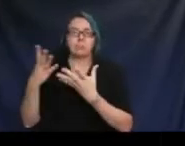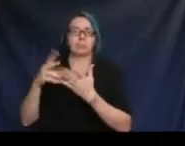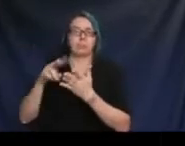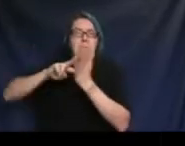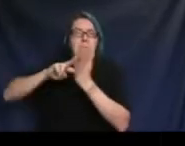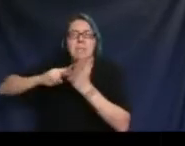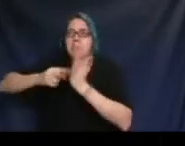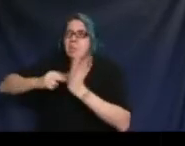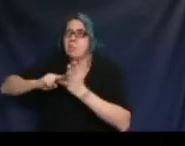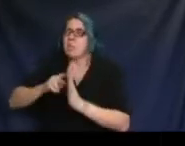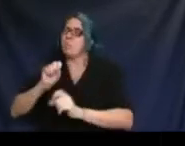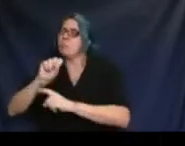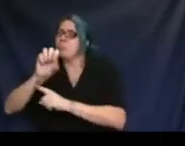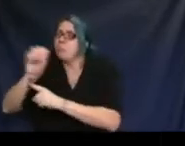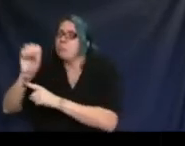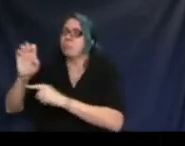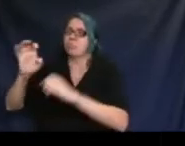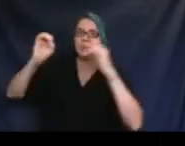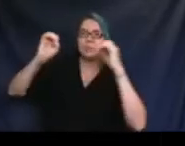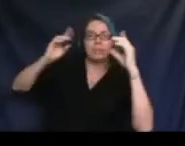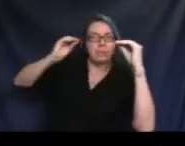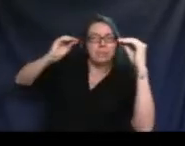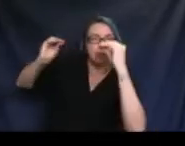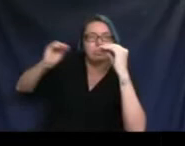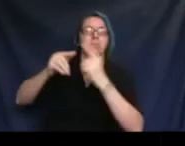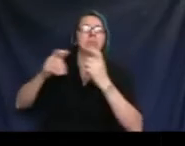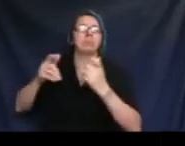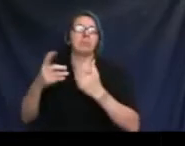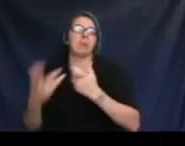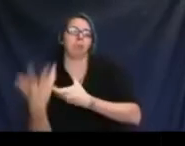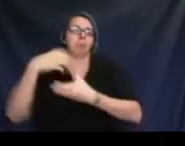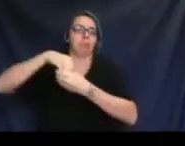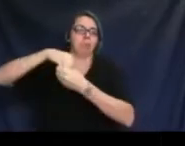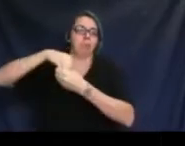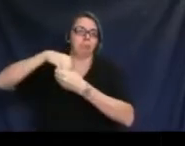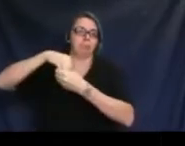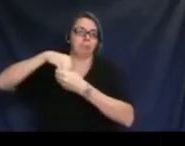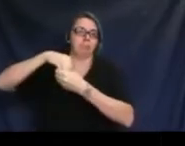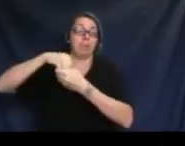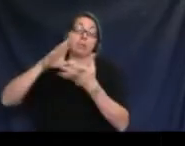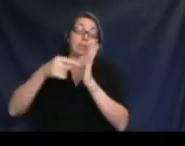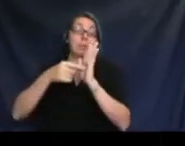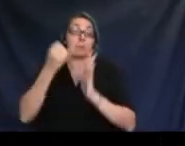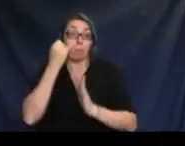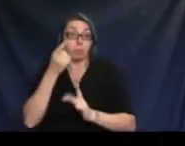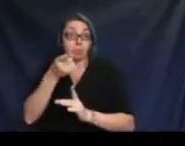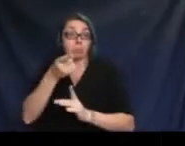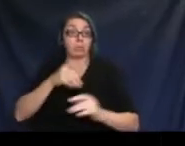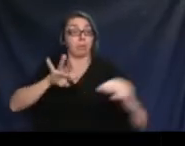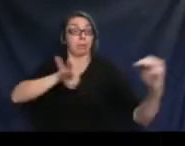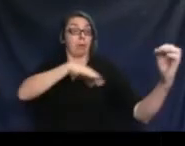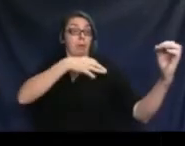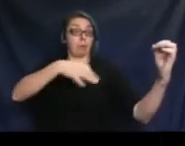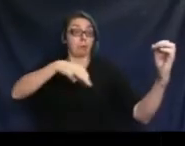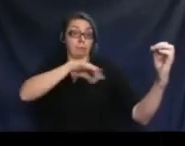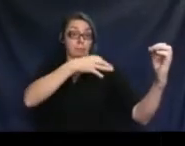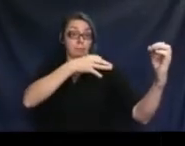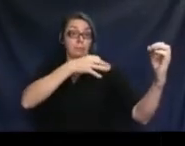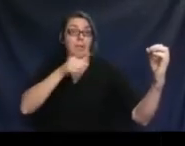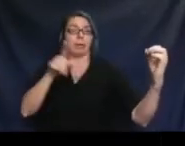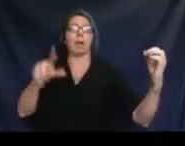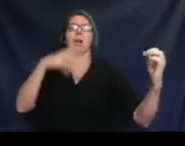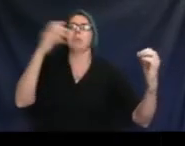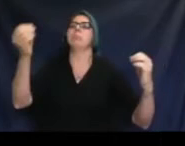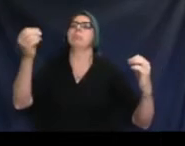essentially, if you if you are a violinist and you play your violin in the park and you don't kind of